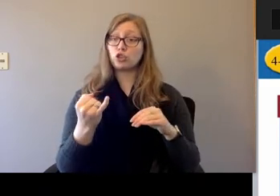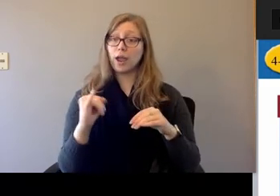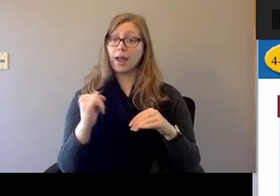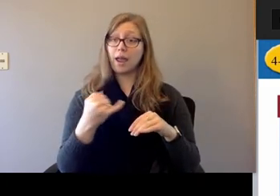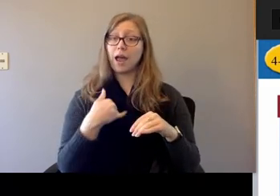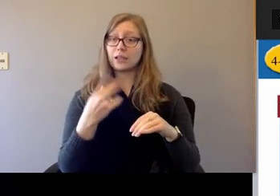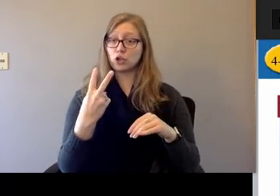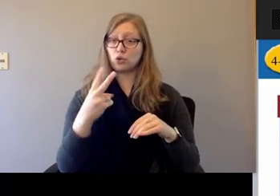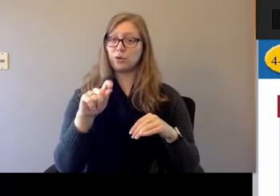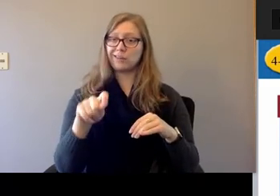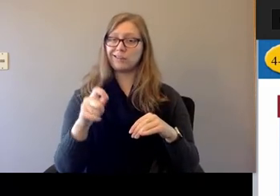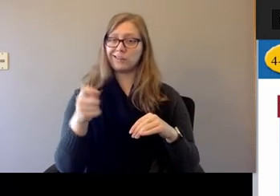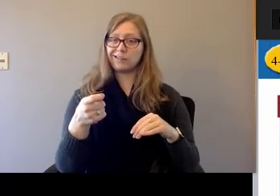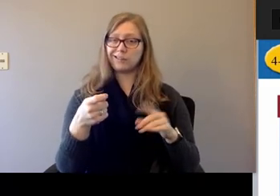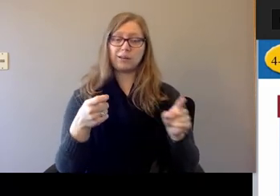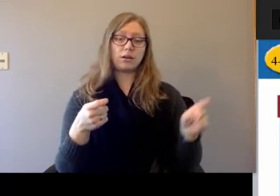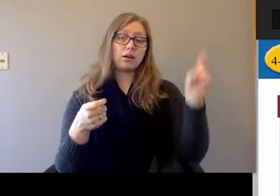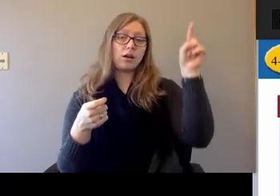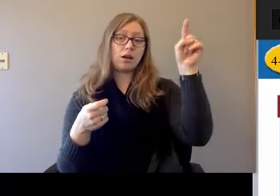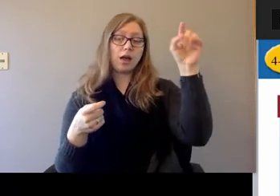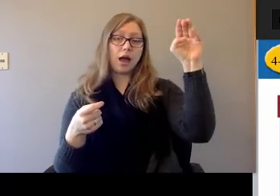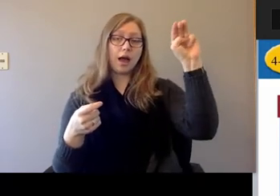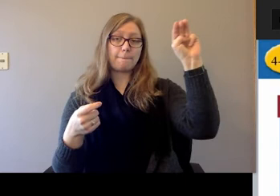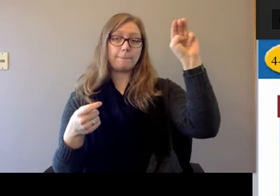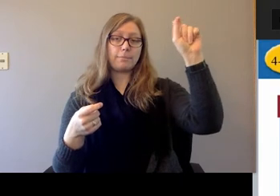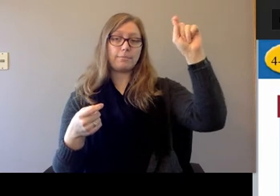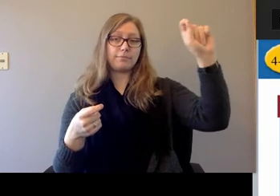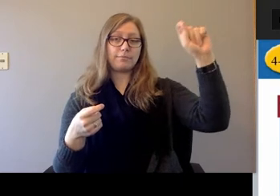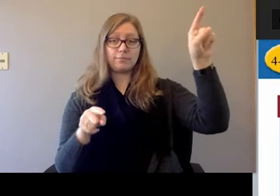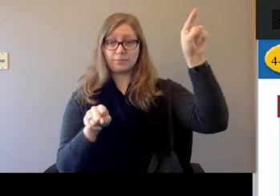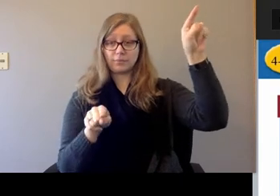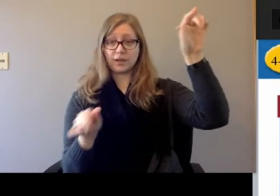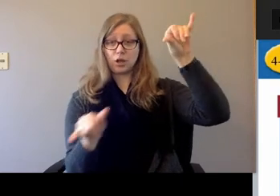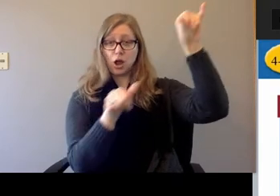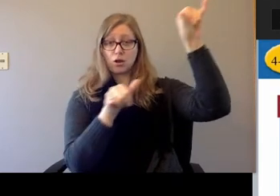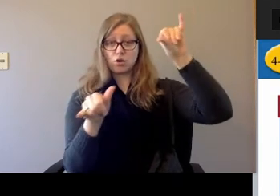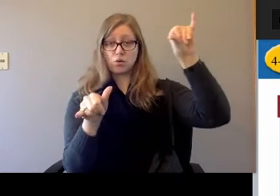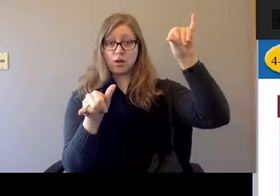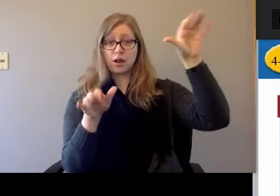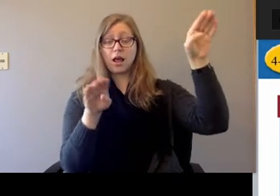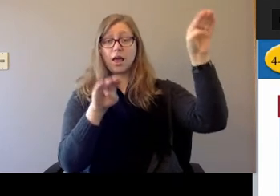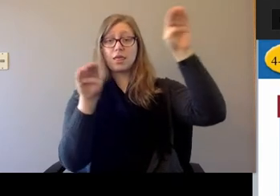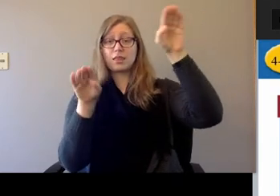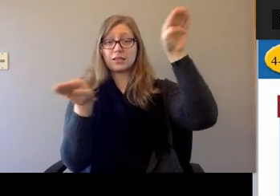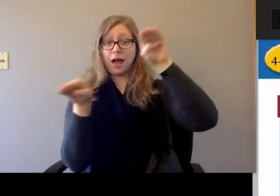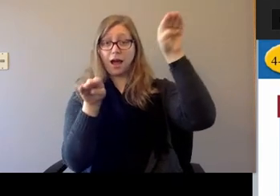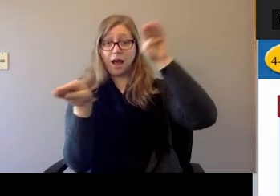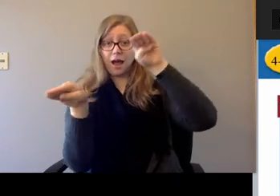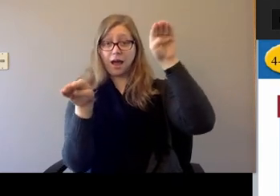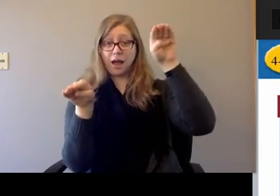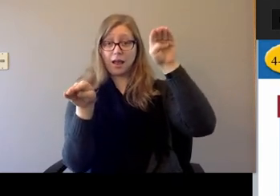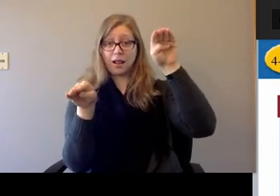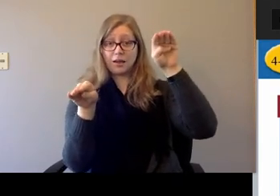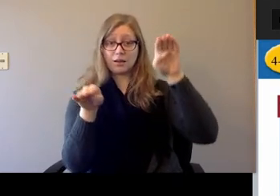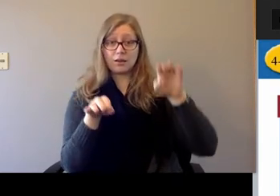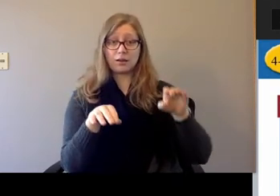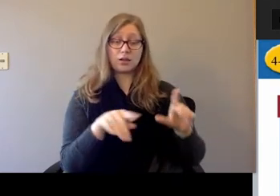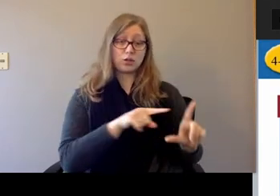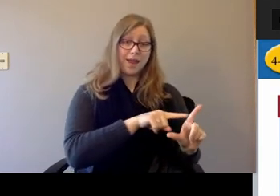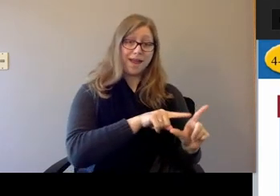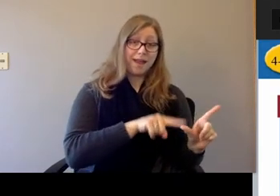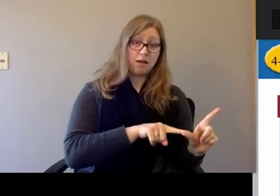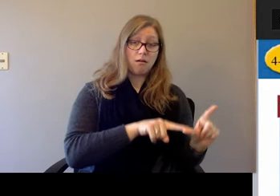angle K, I can go to angle M, that has two tick marks, and then the following side after M, so I went angle, angle,